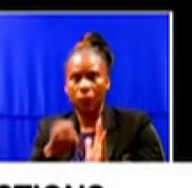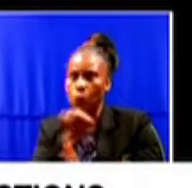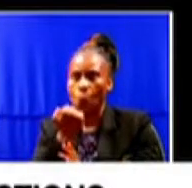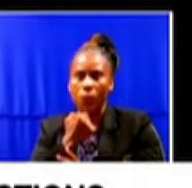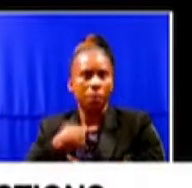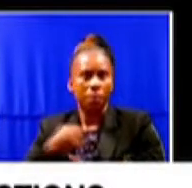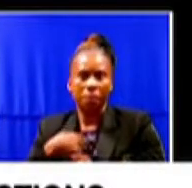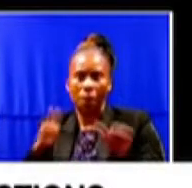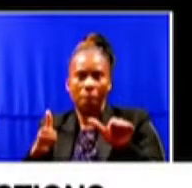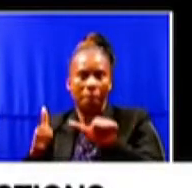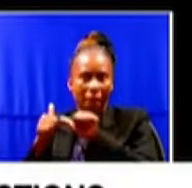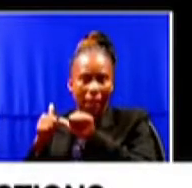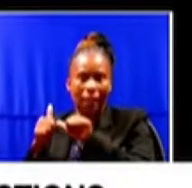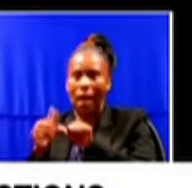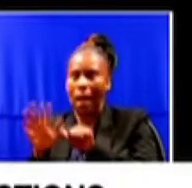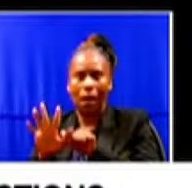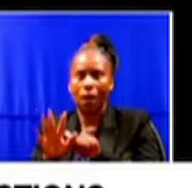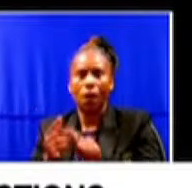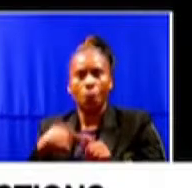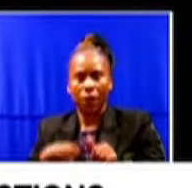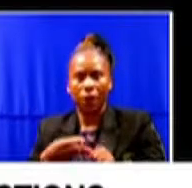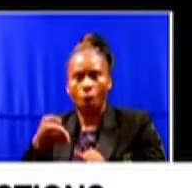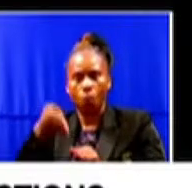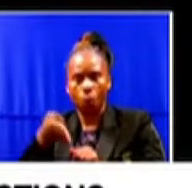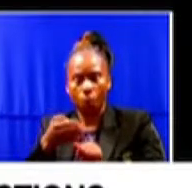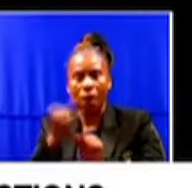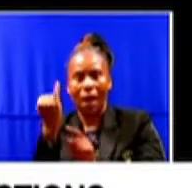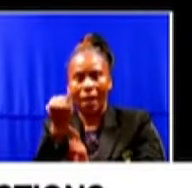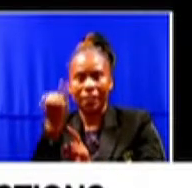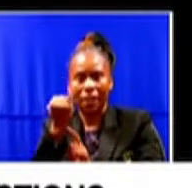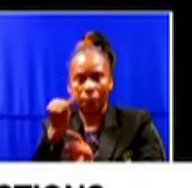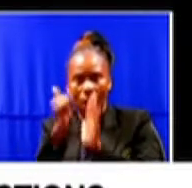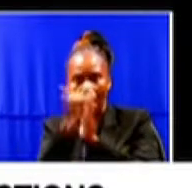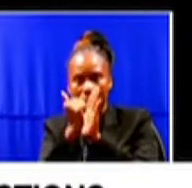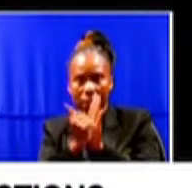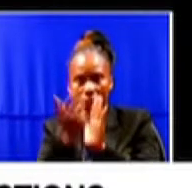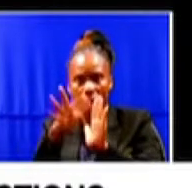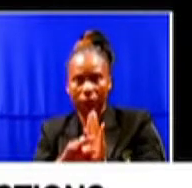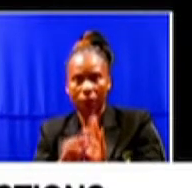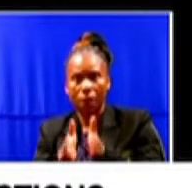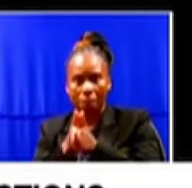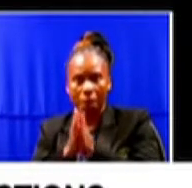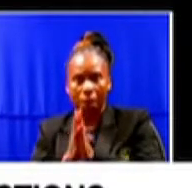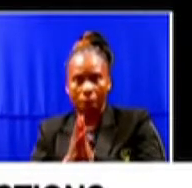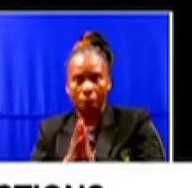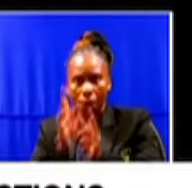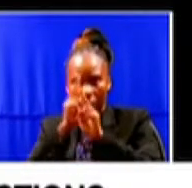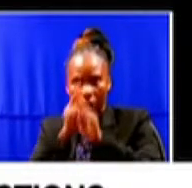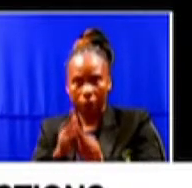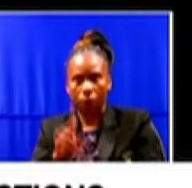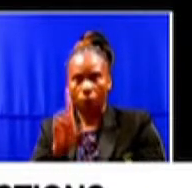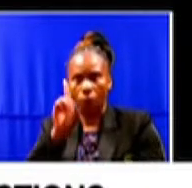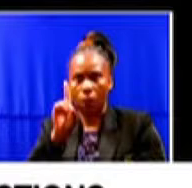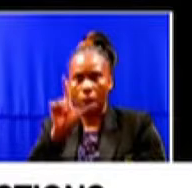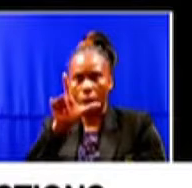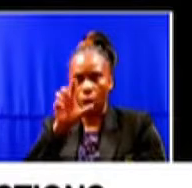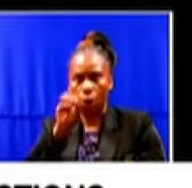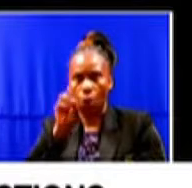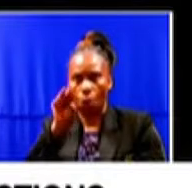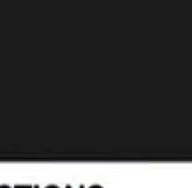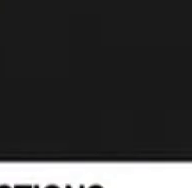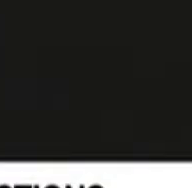there. We are proceeding to the item on the agenda, and I'm going to request Honorable Dlomo to ask the